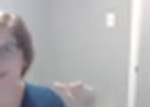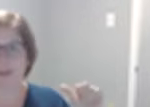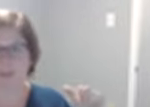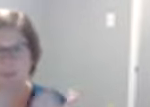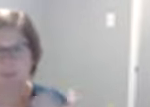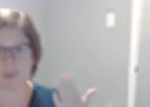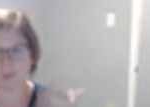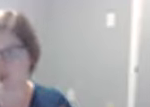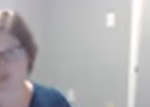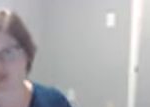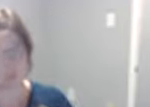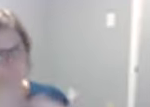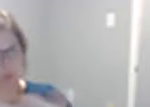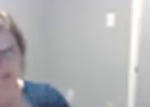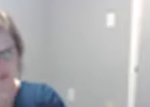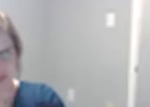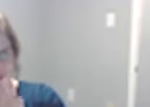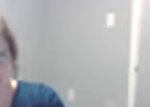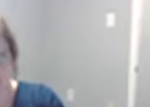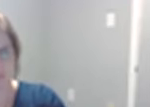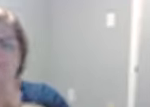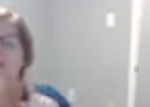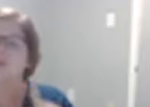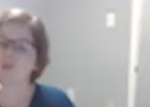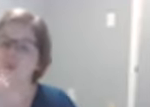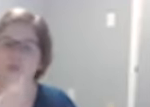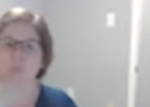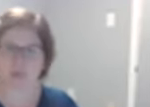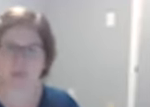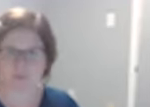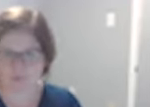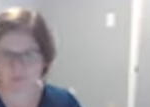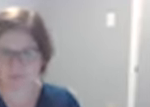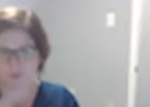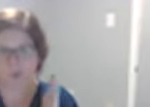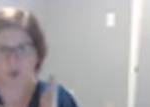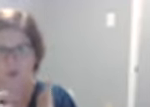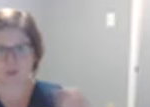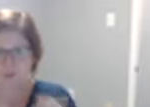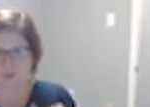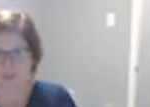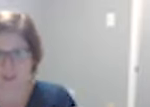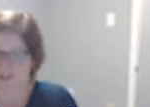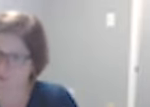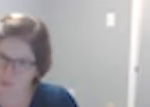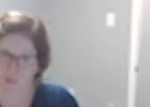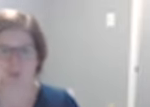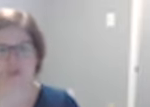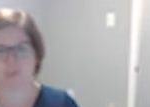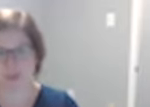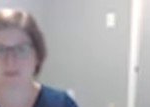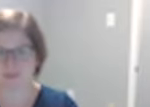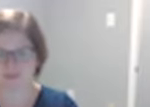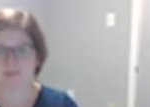dream, do your best what you are doing right now. Do your best where